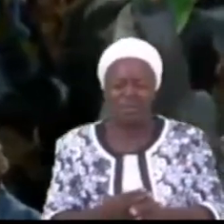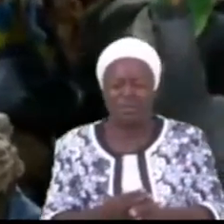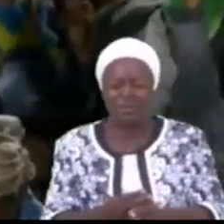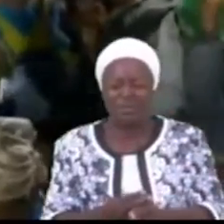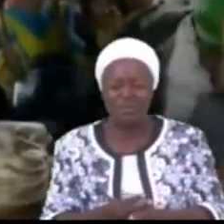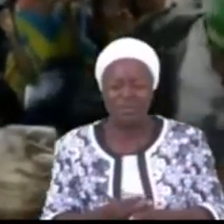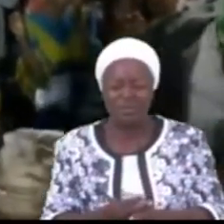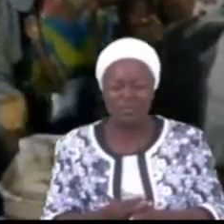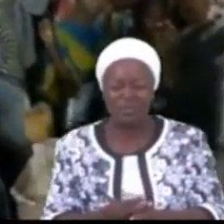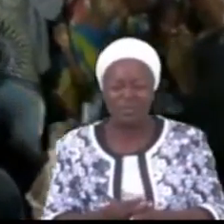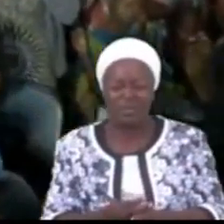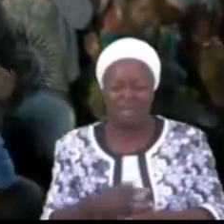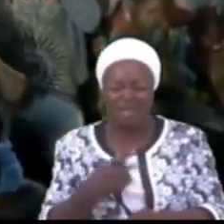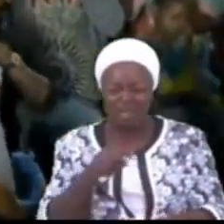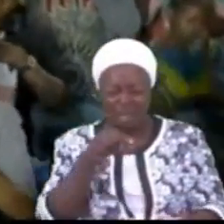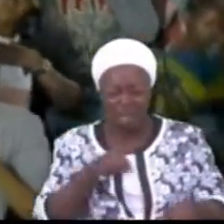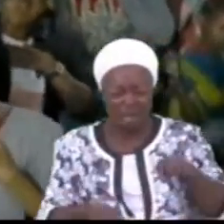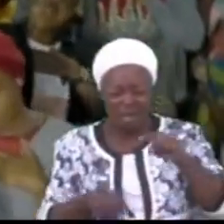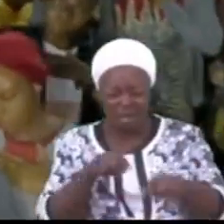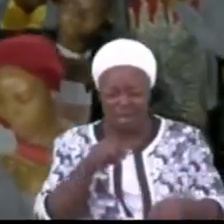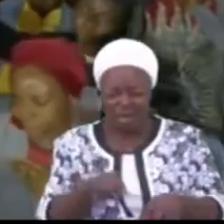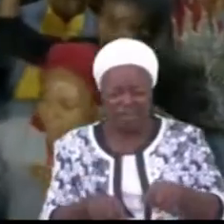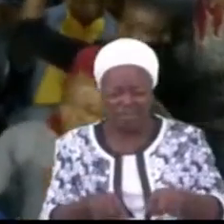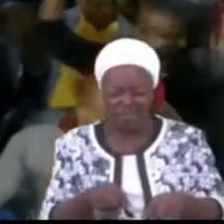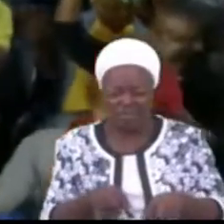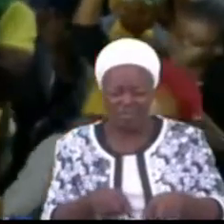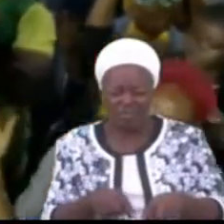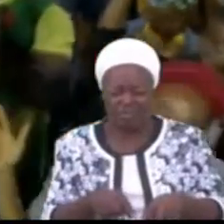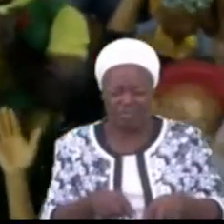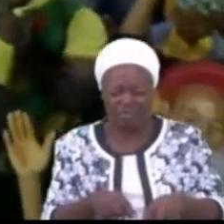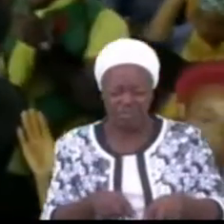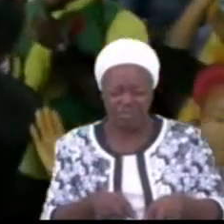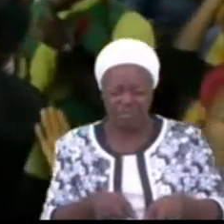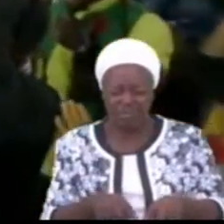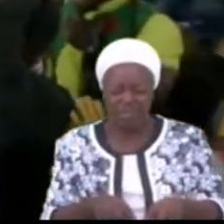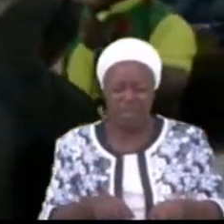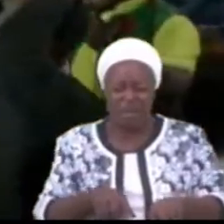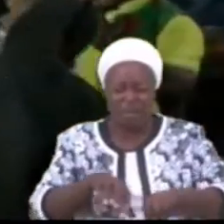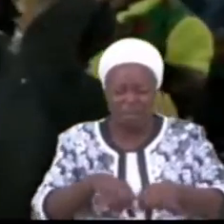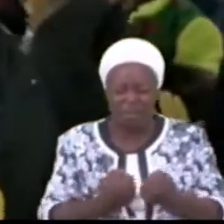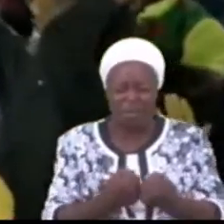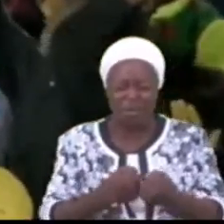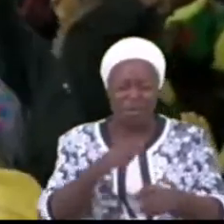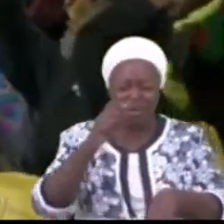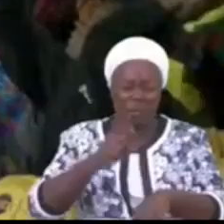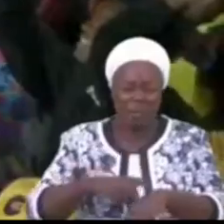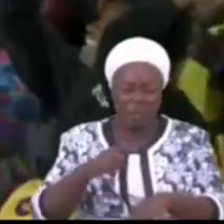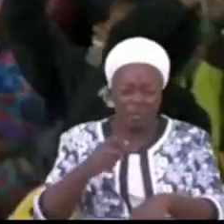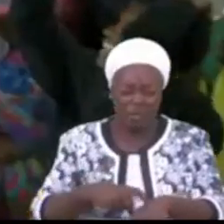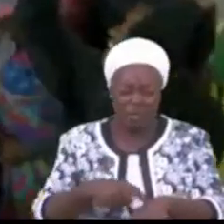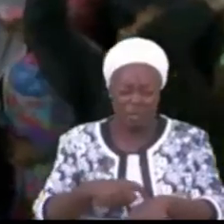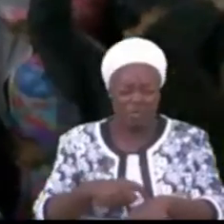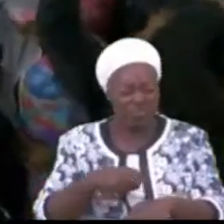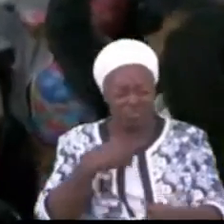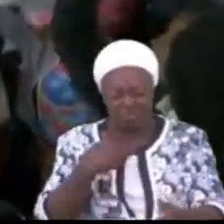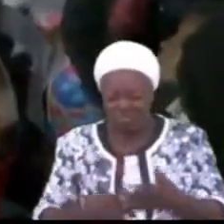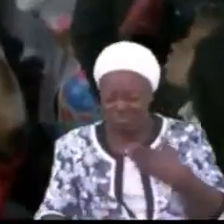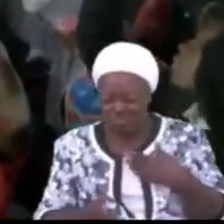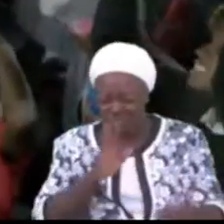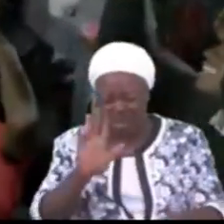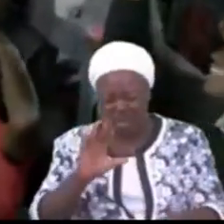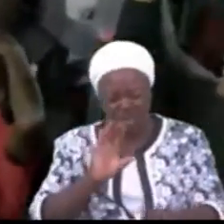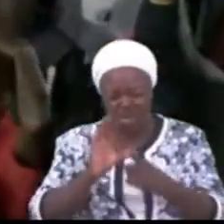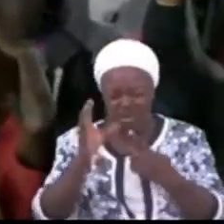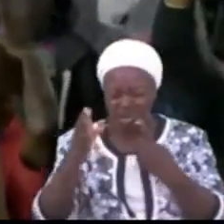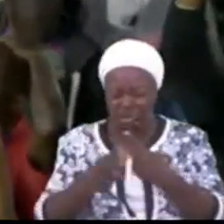The lame, paralyzed, or broken bone, whatever your condition,